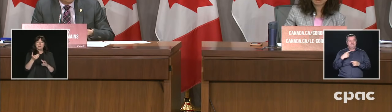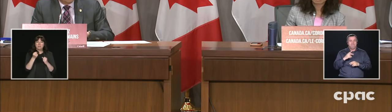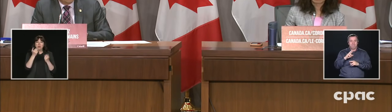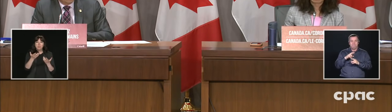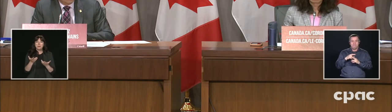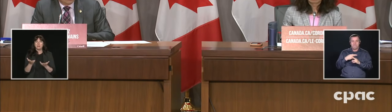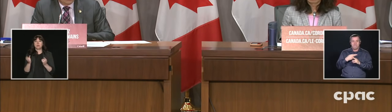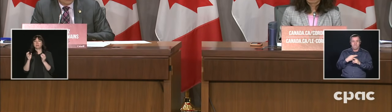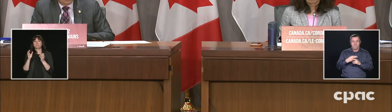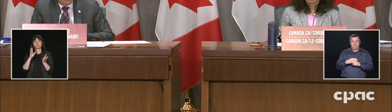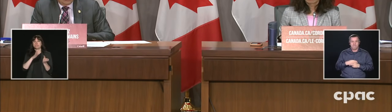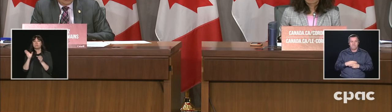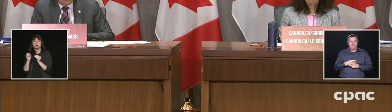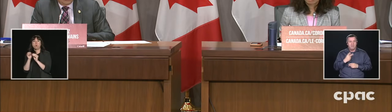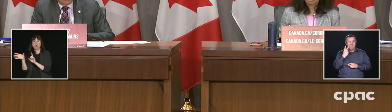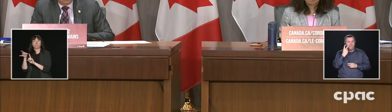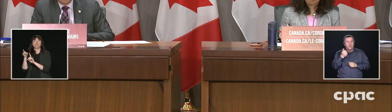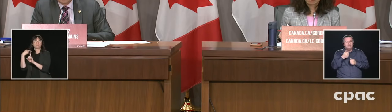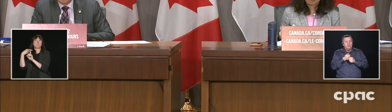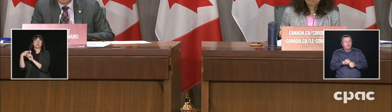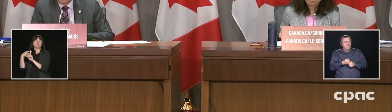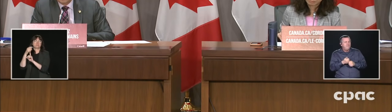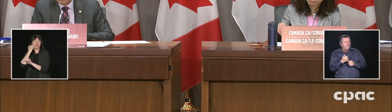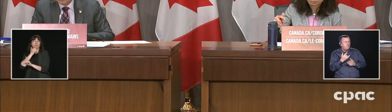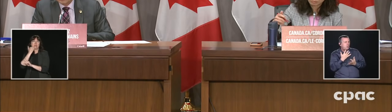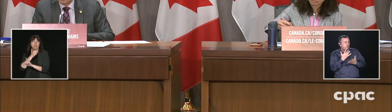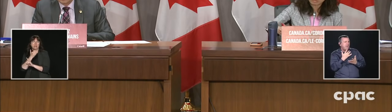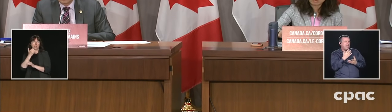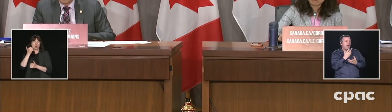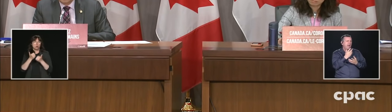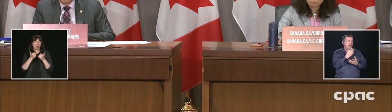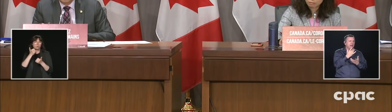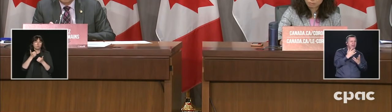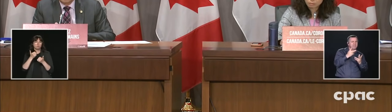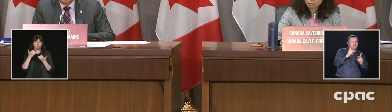where do you see the curve going most likely?